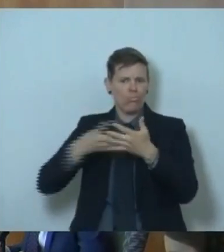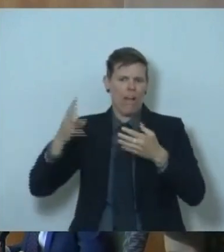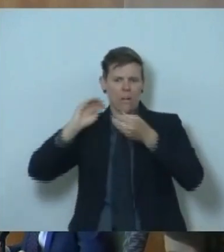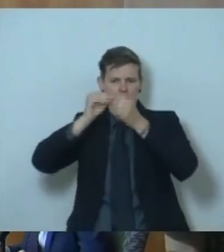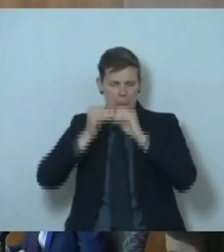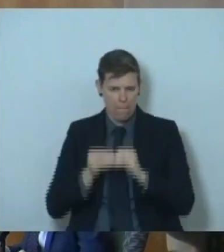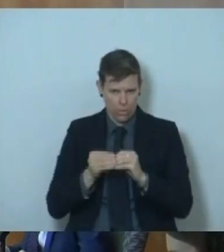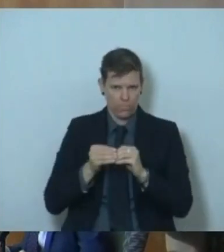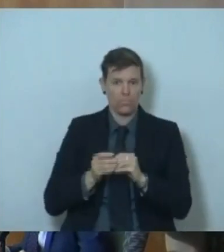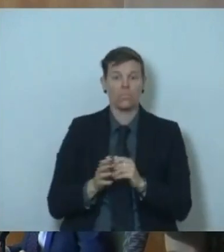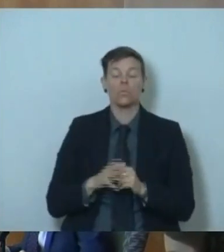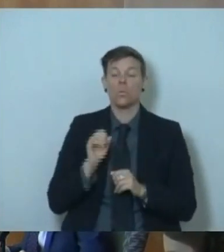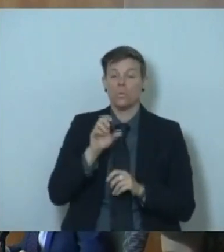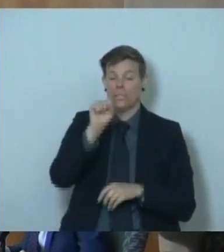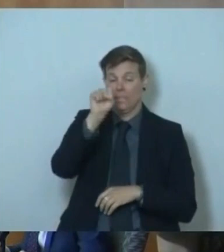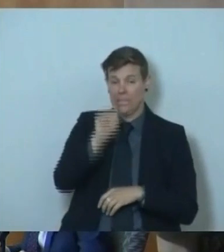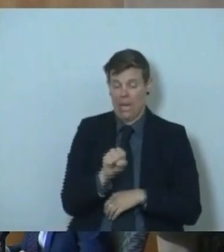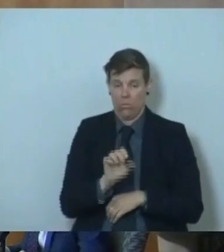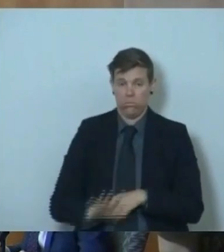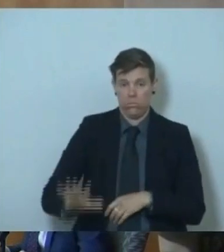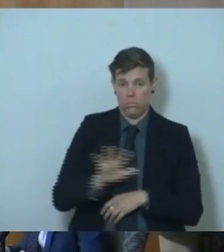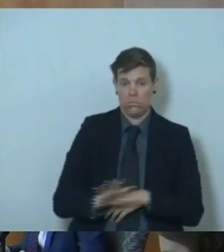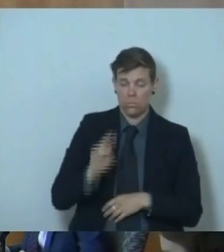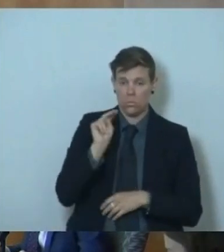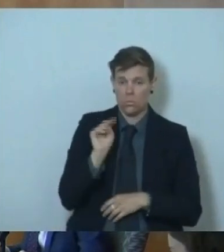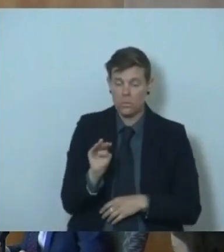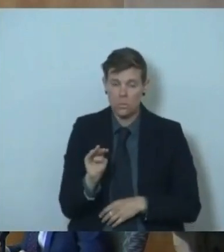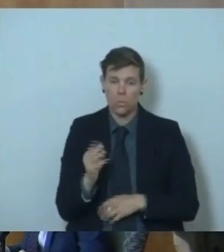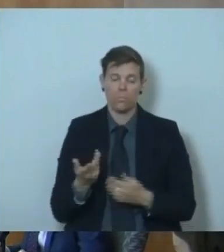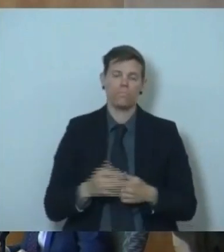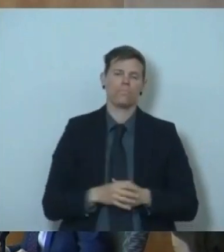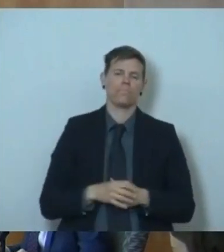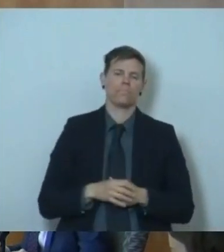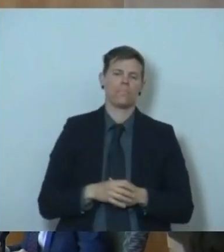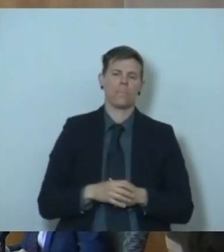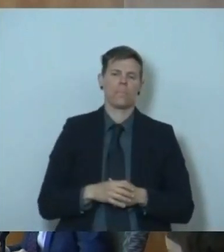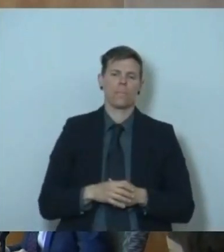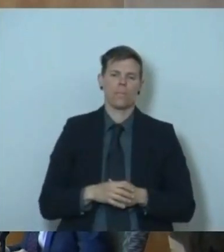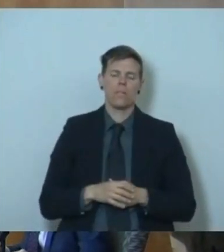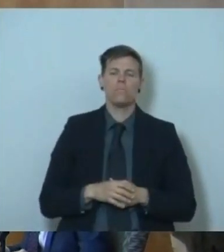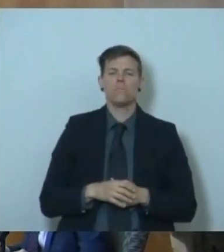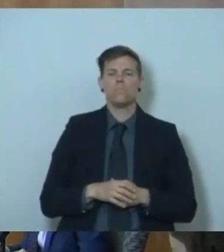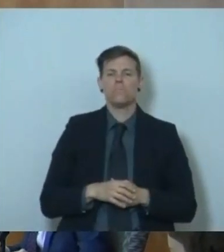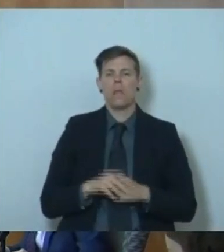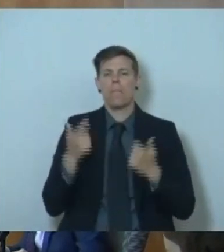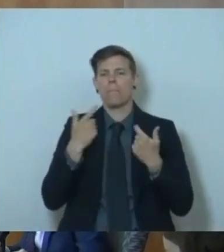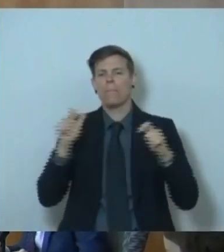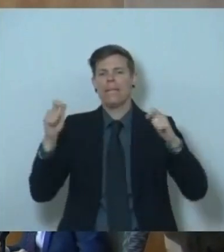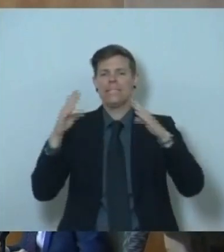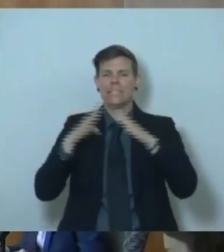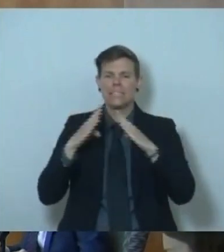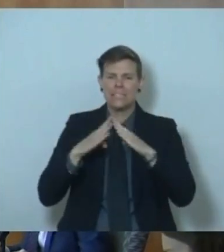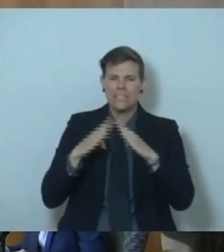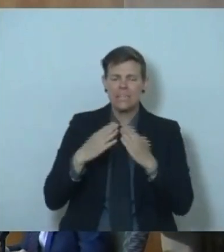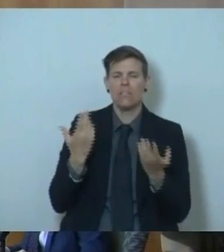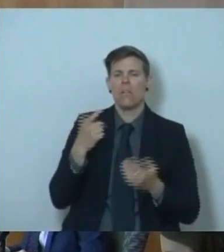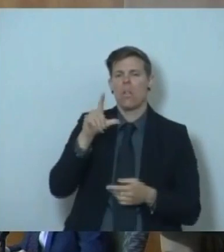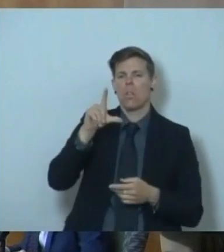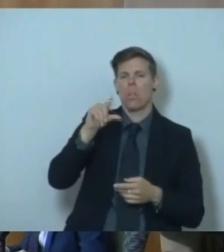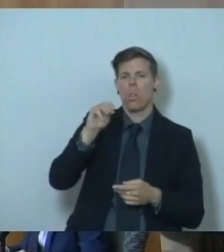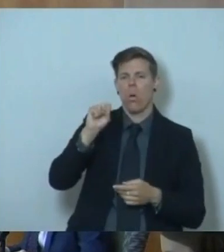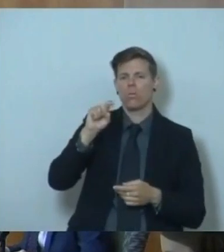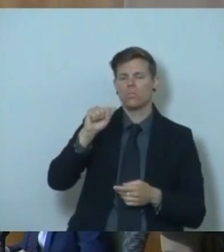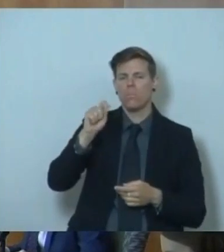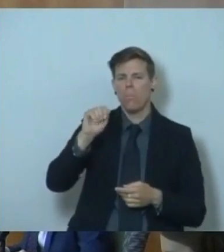major cities, say Lordsburg to Deming to Silver City to Las Cruces, is in excess of